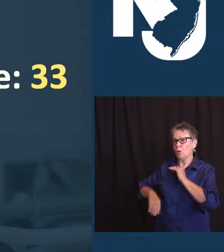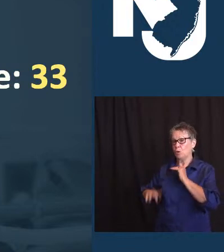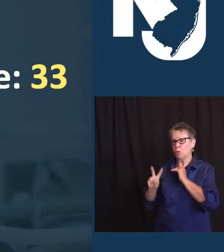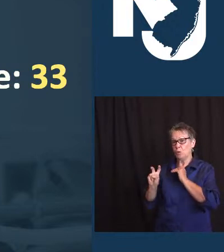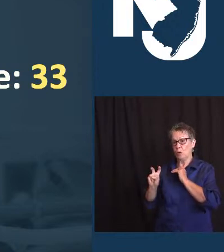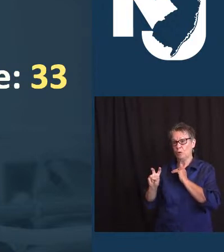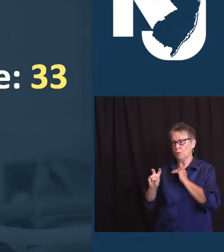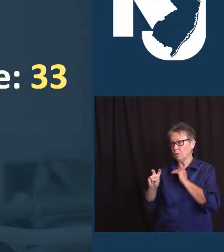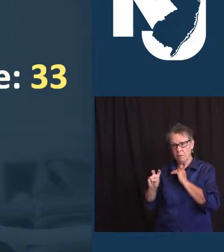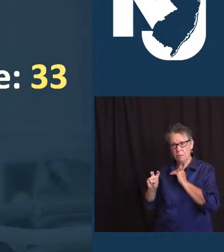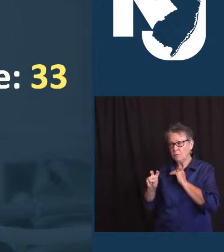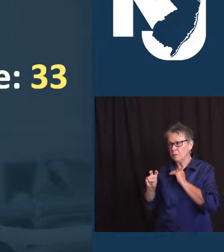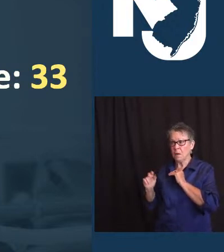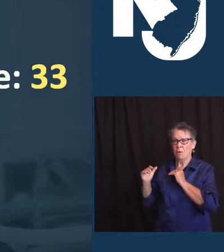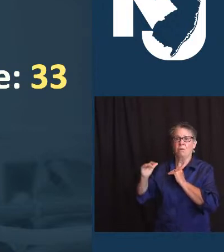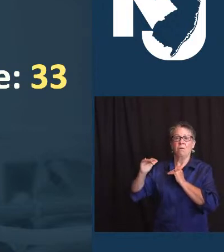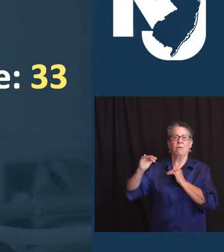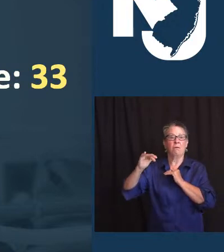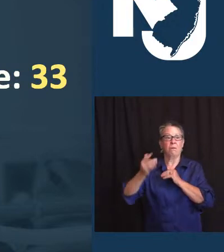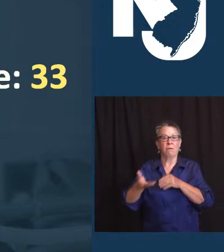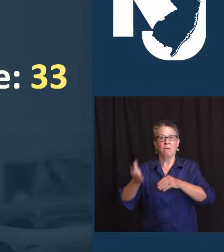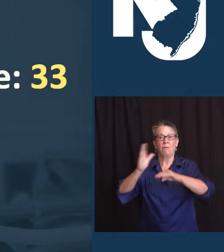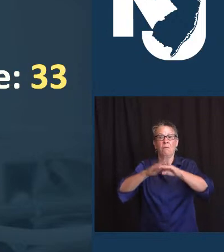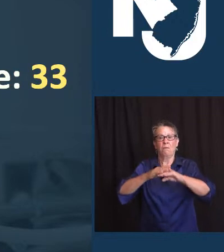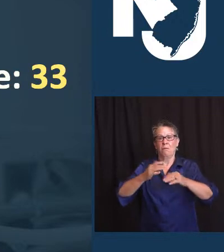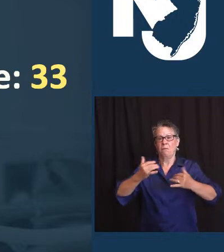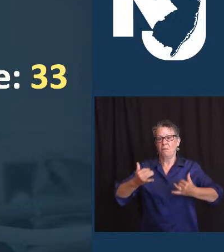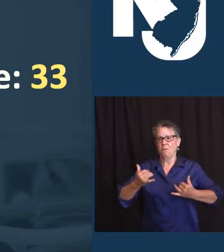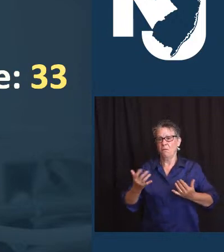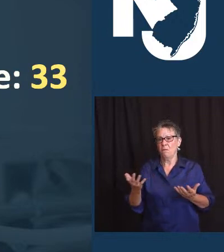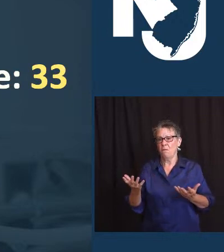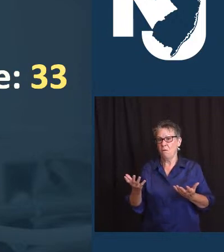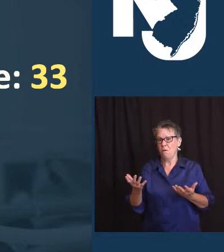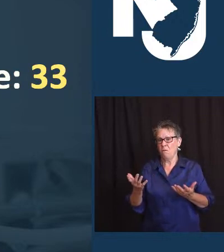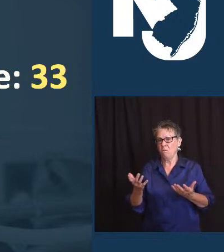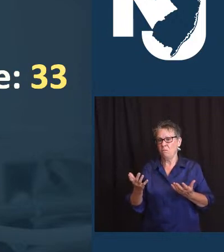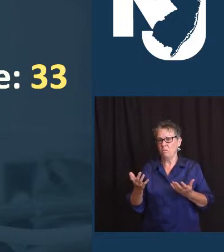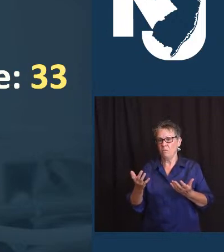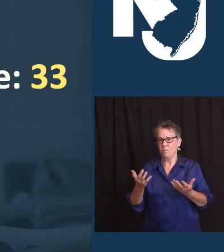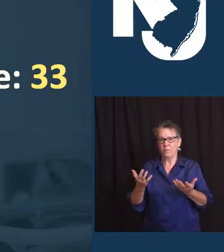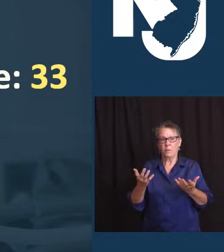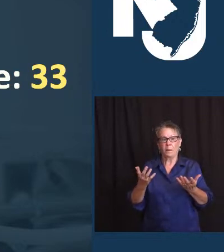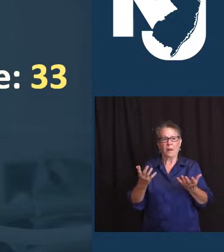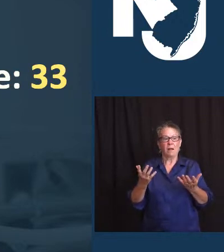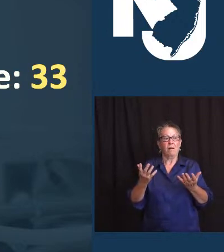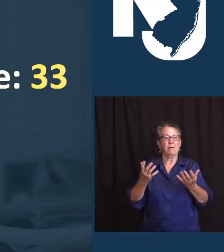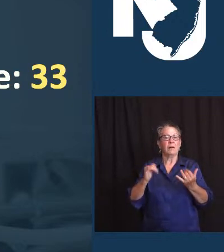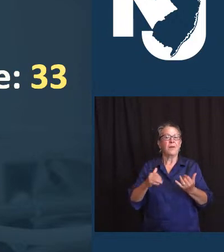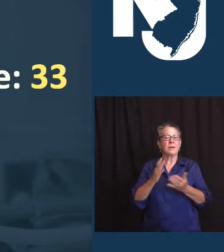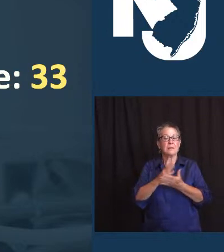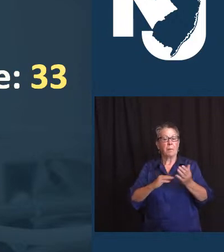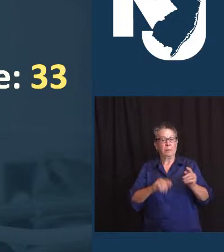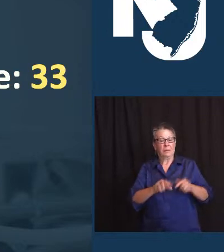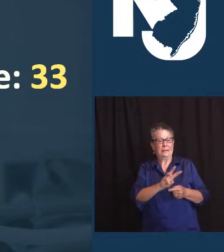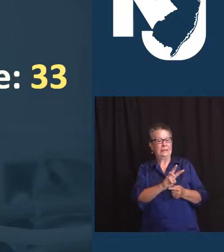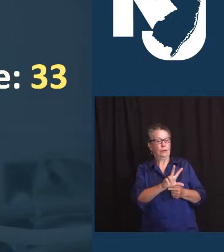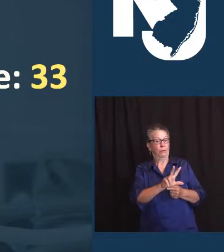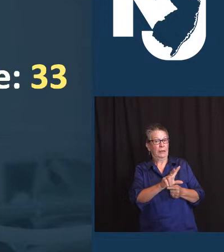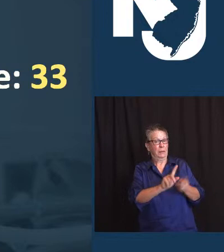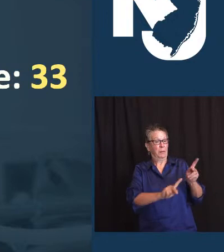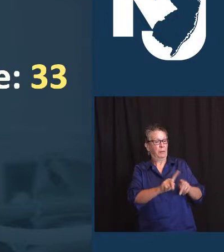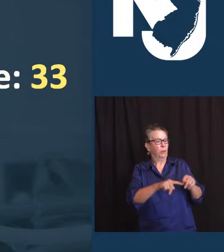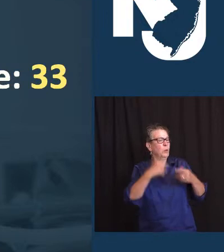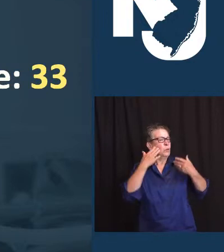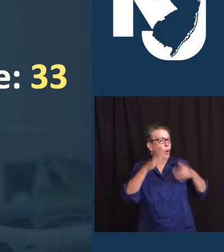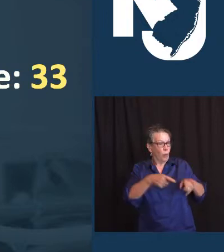investigation currently hospitalized. The ICU count is 78. That number is also up from last week,